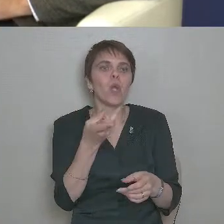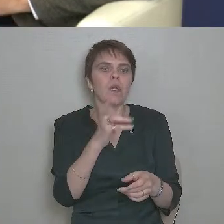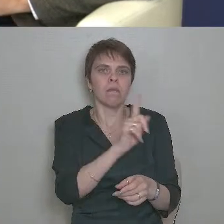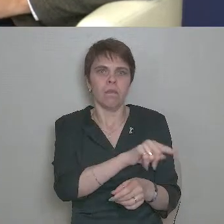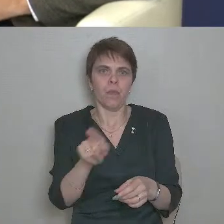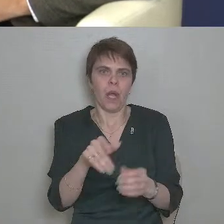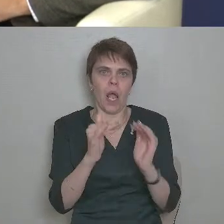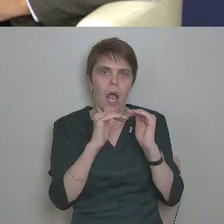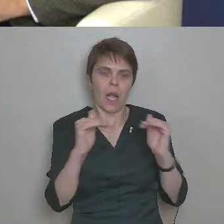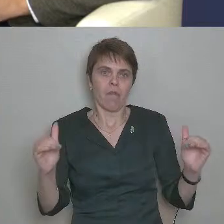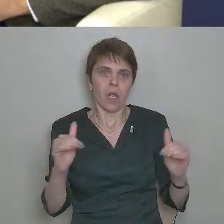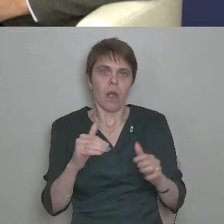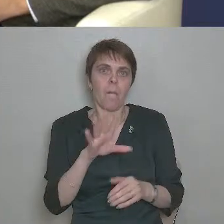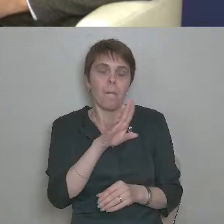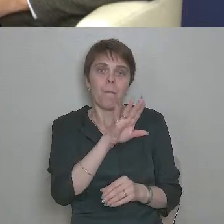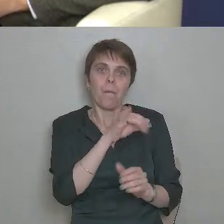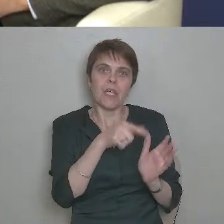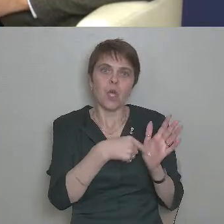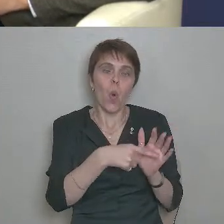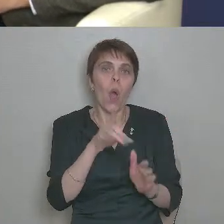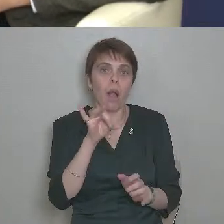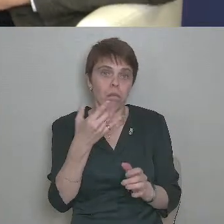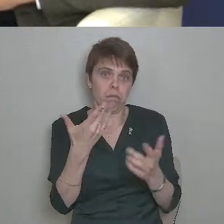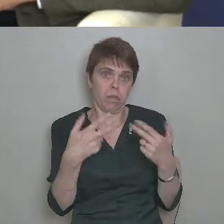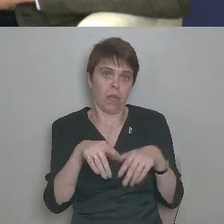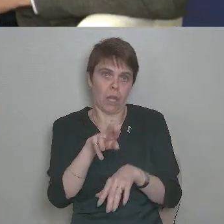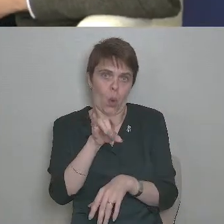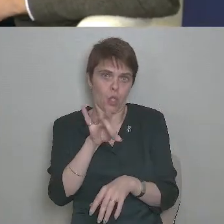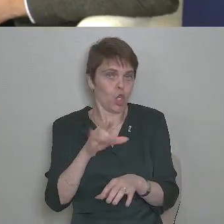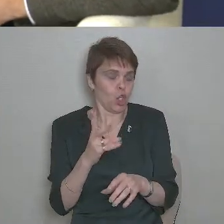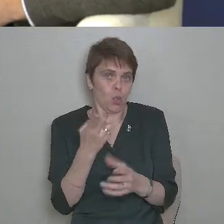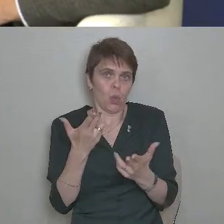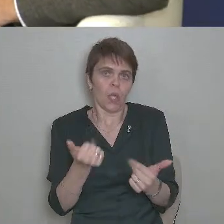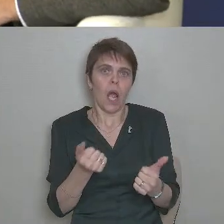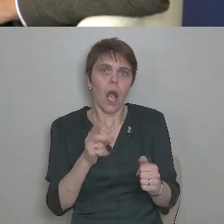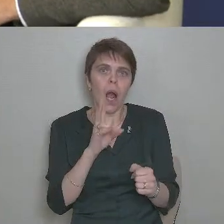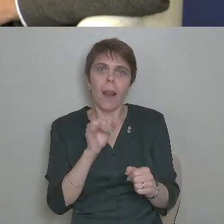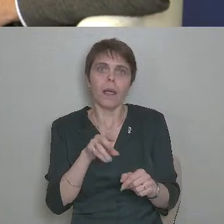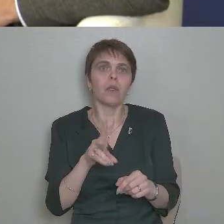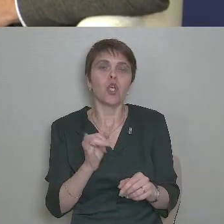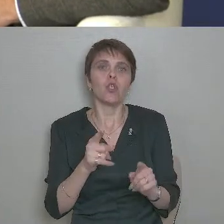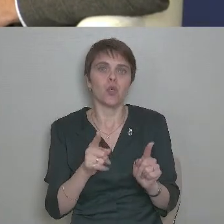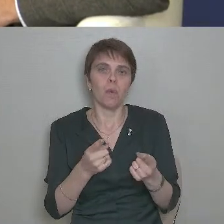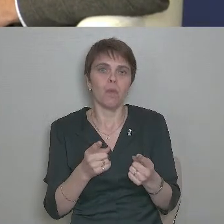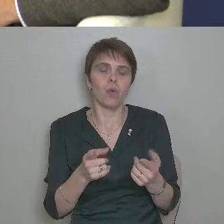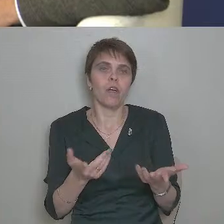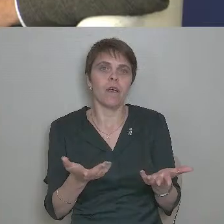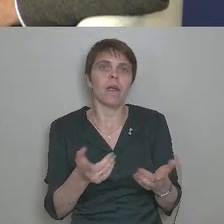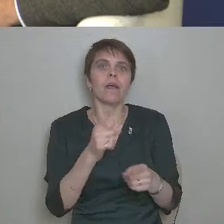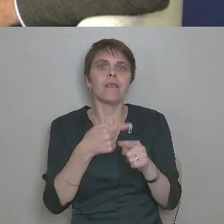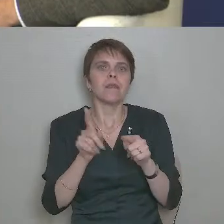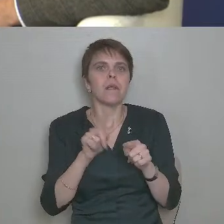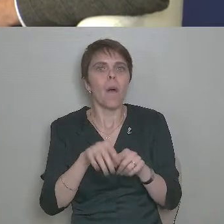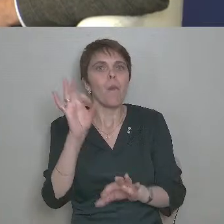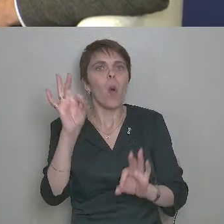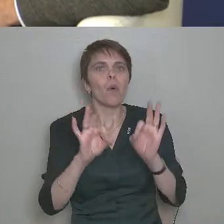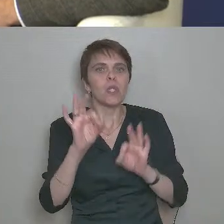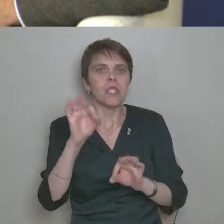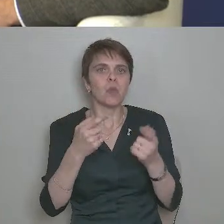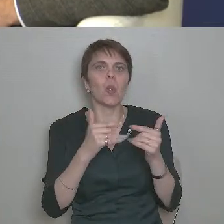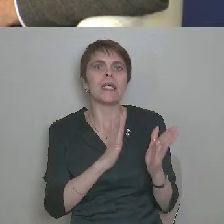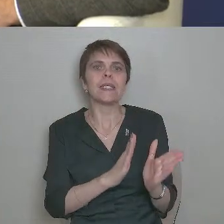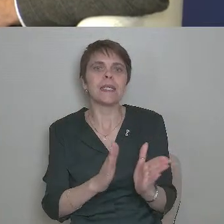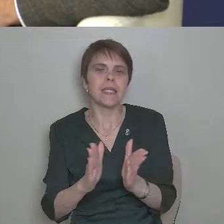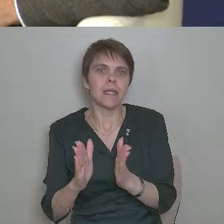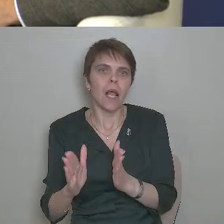Could it happen that the person can become the deputy of the bodies of two levels? Theoretically, it can happen, and